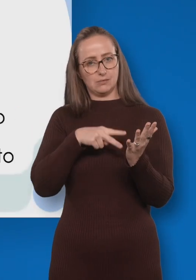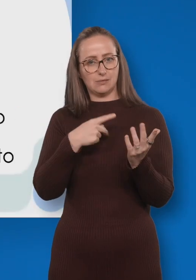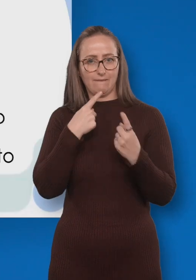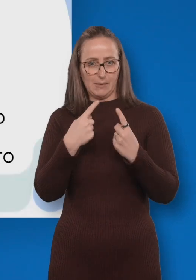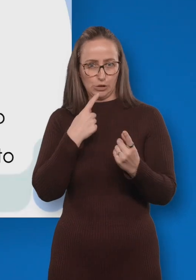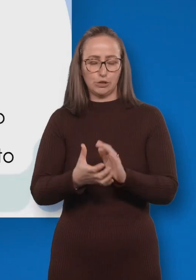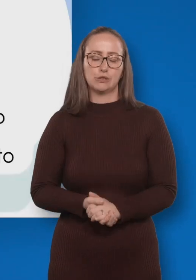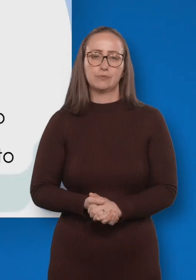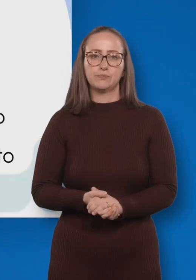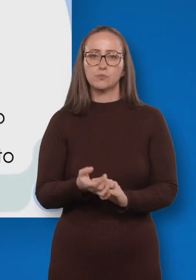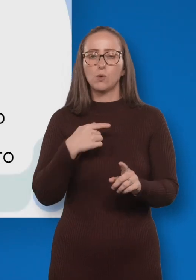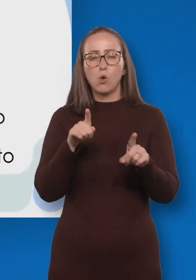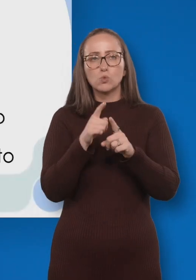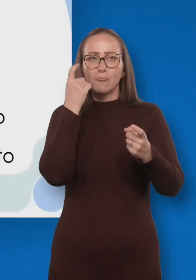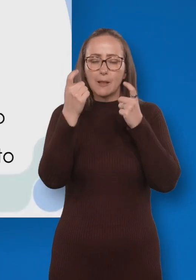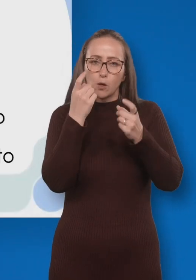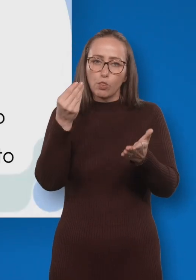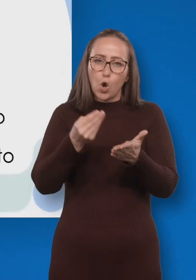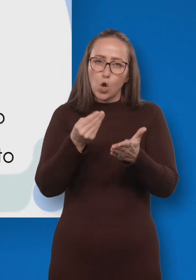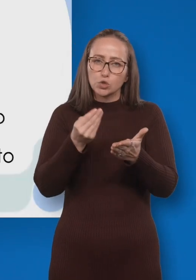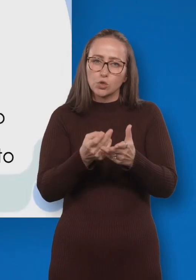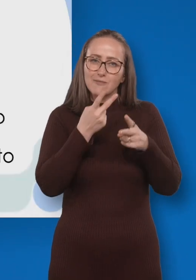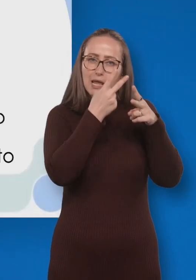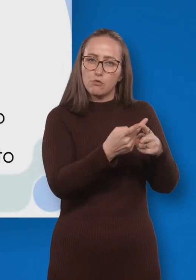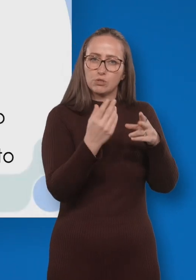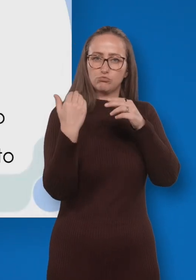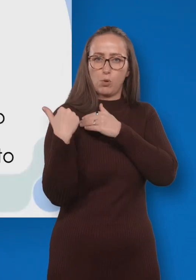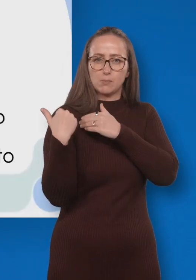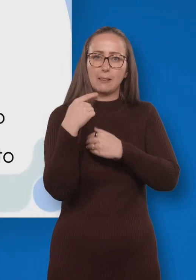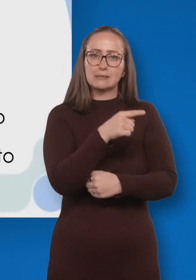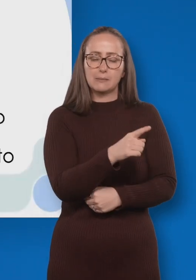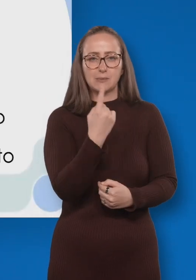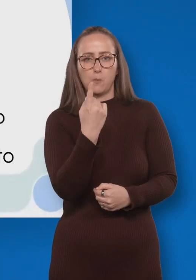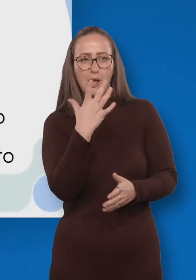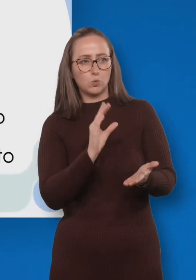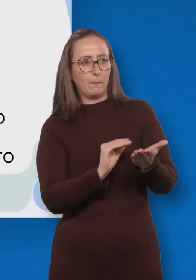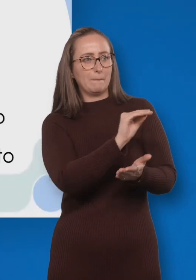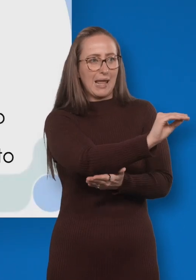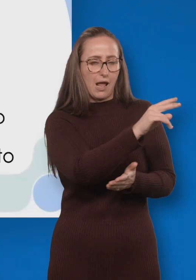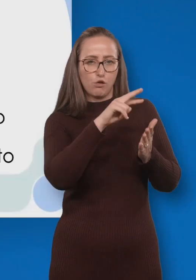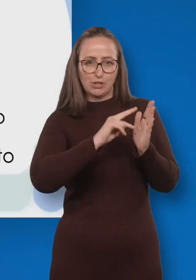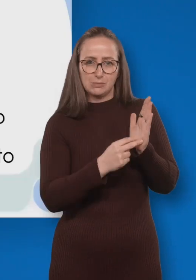tried to factor in is the costs of caring responsibilities if someone needs to make paid arrangements in order to be able to participate.